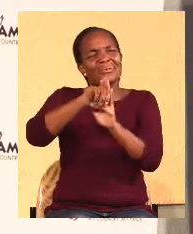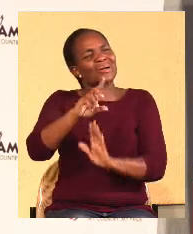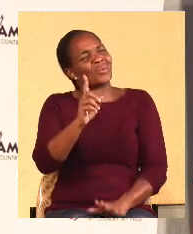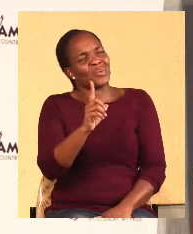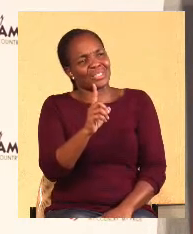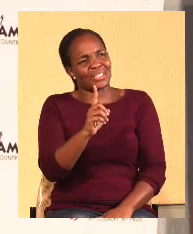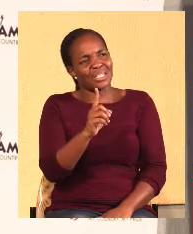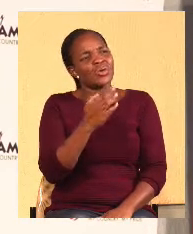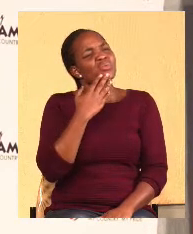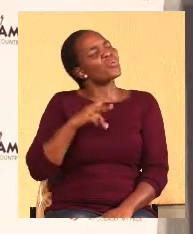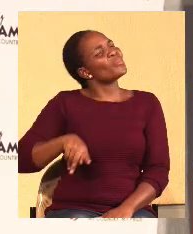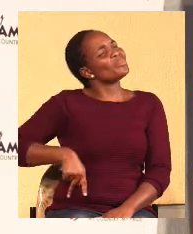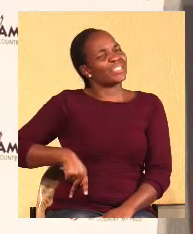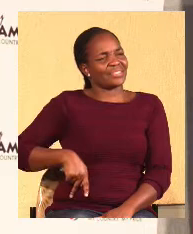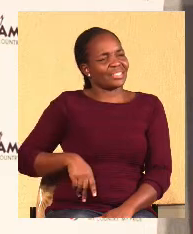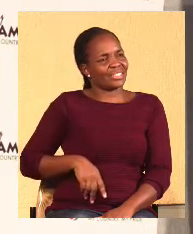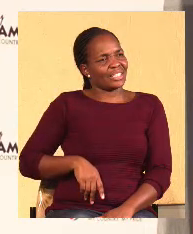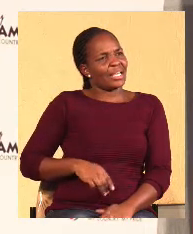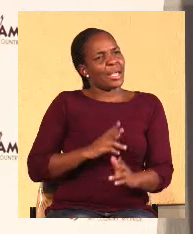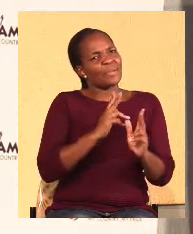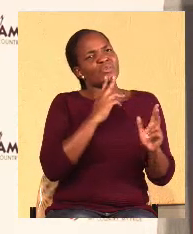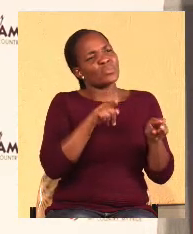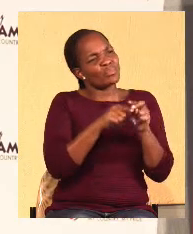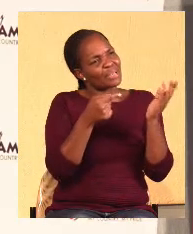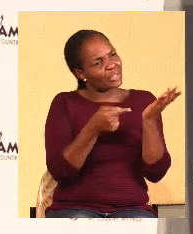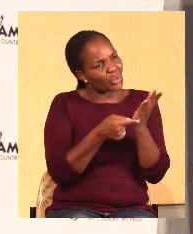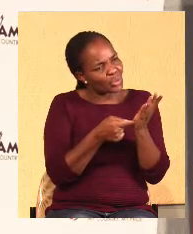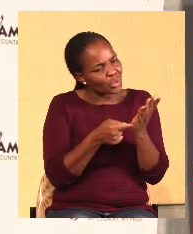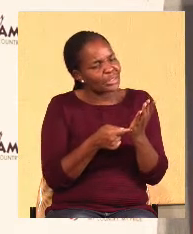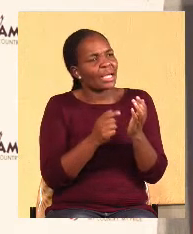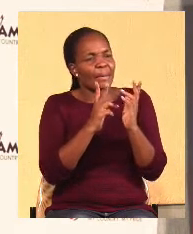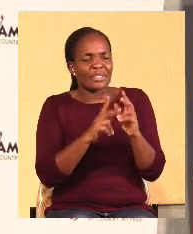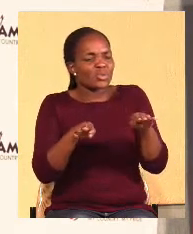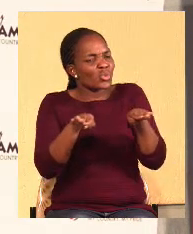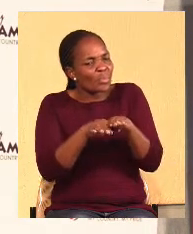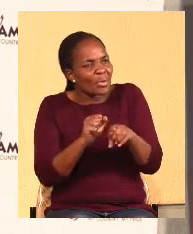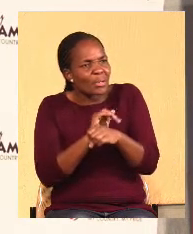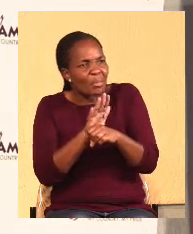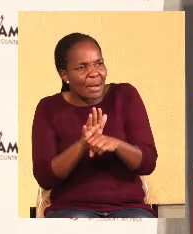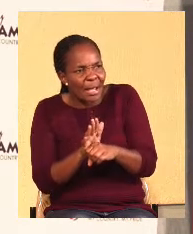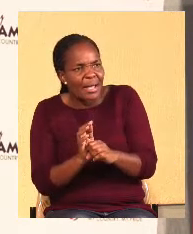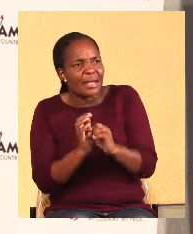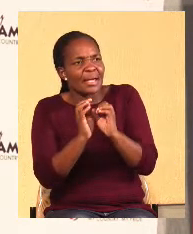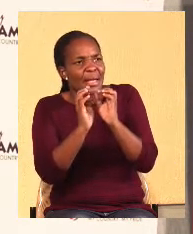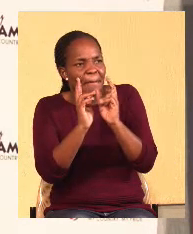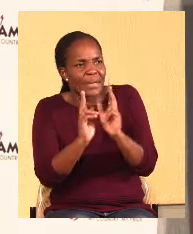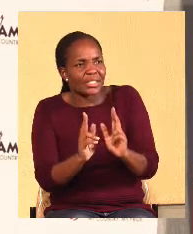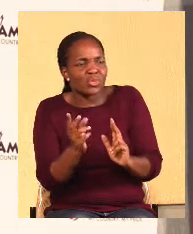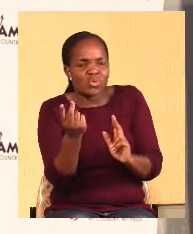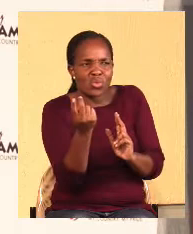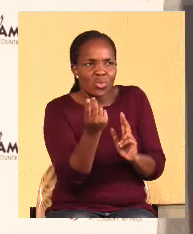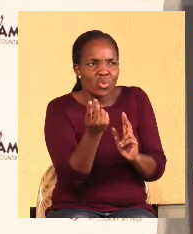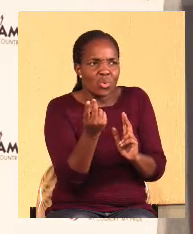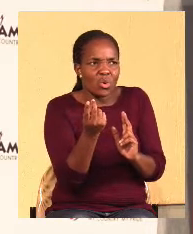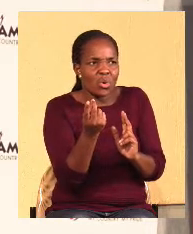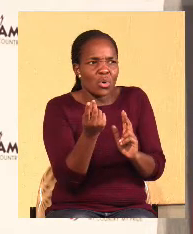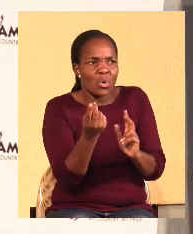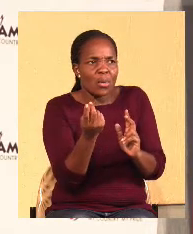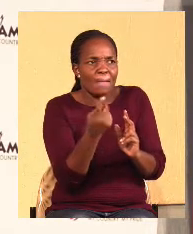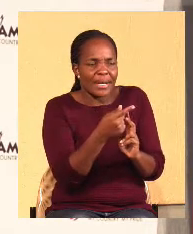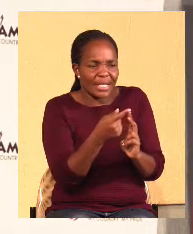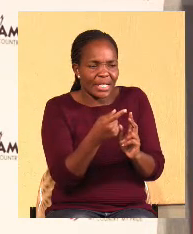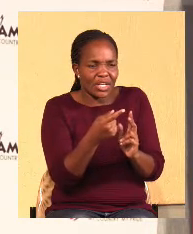it the inventor of the technology, the producer, the manufacturing of this testing technology? That's how